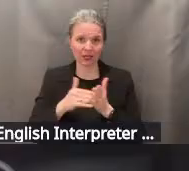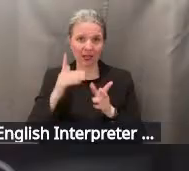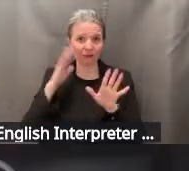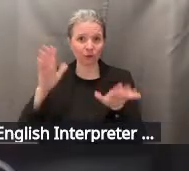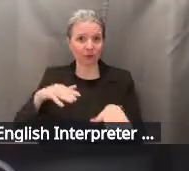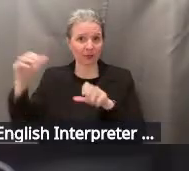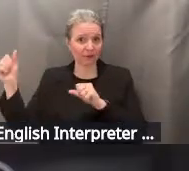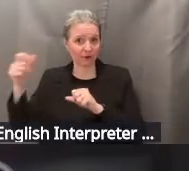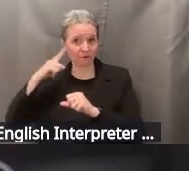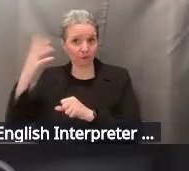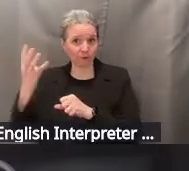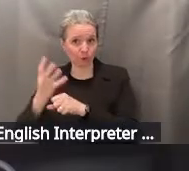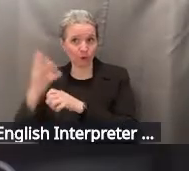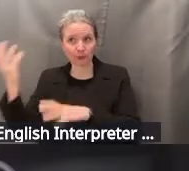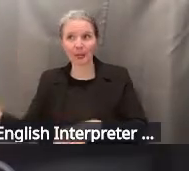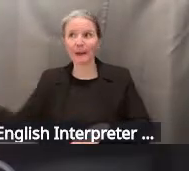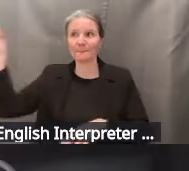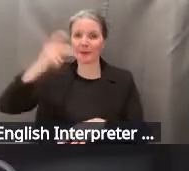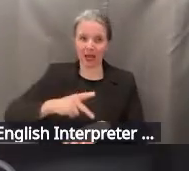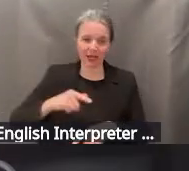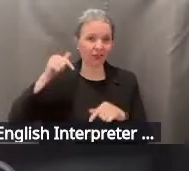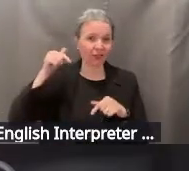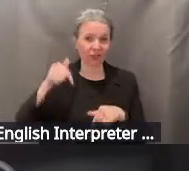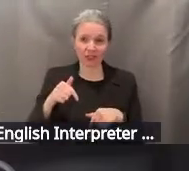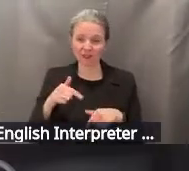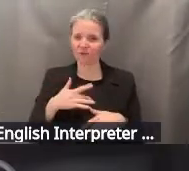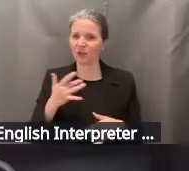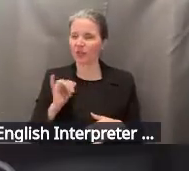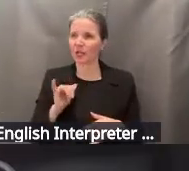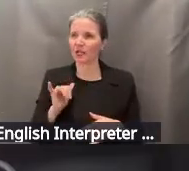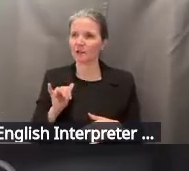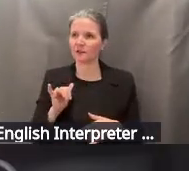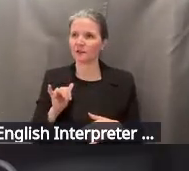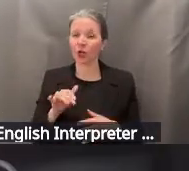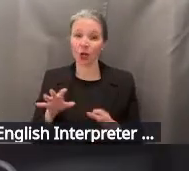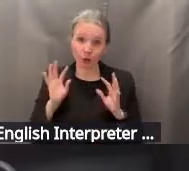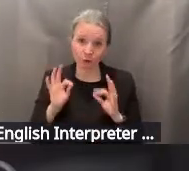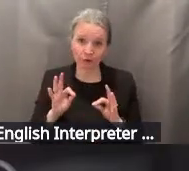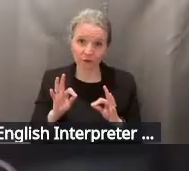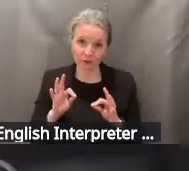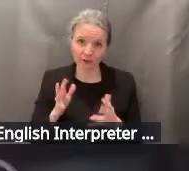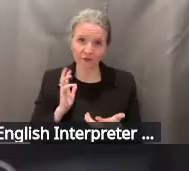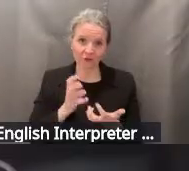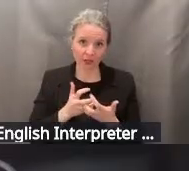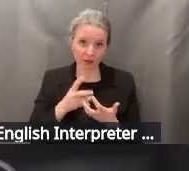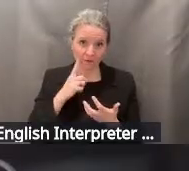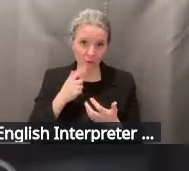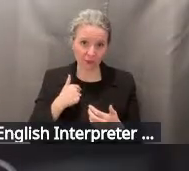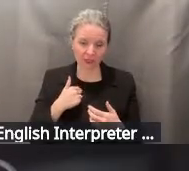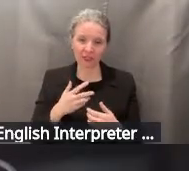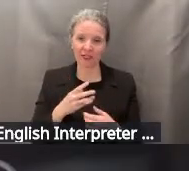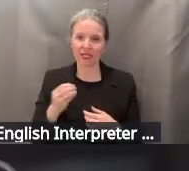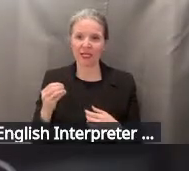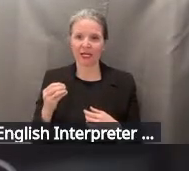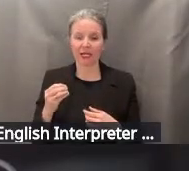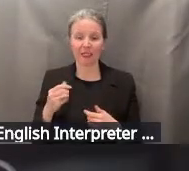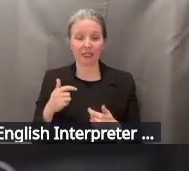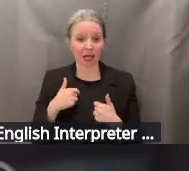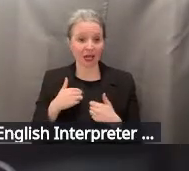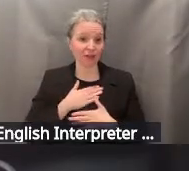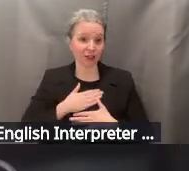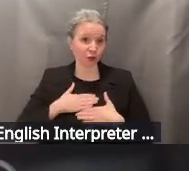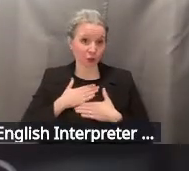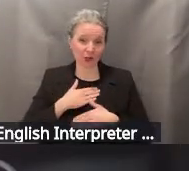for 4 years. And this was just, it felt like a perfect place to be. And I've enjoyed